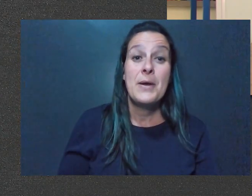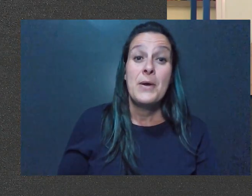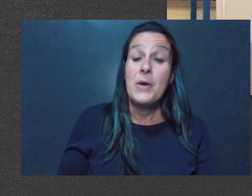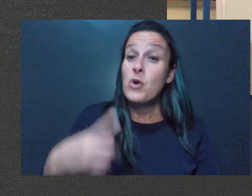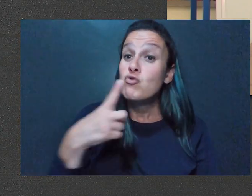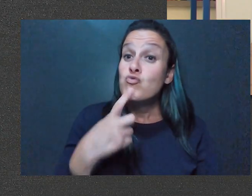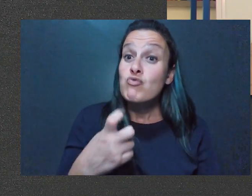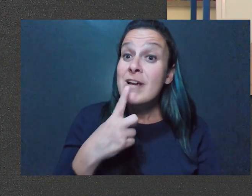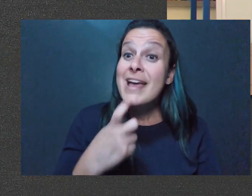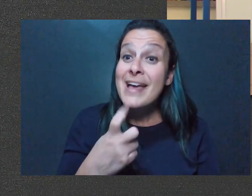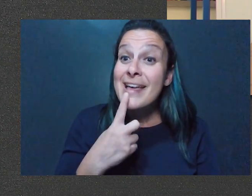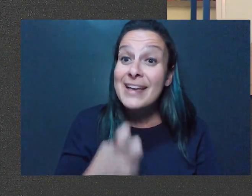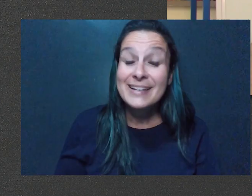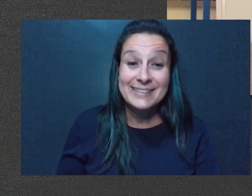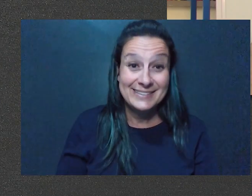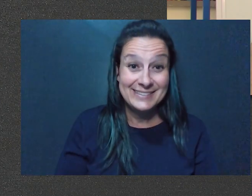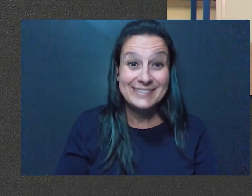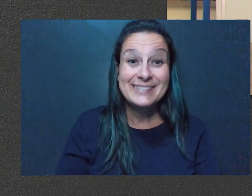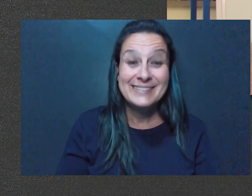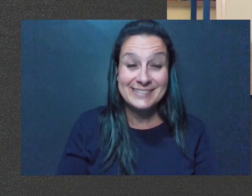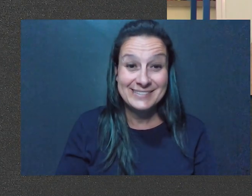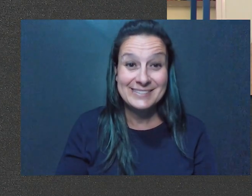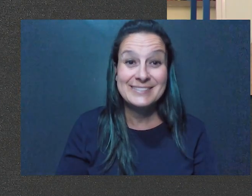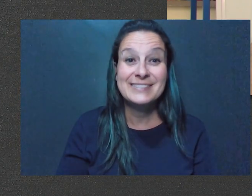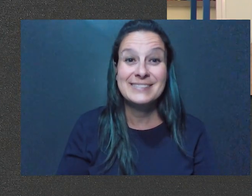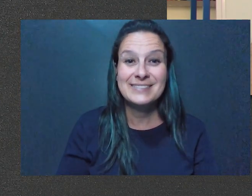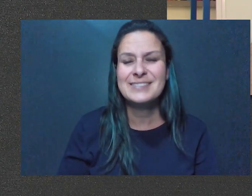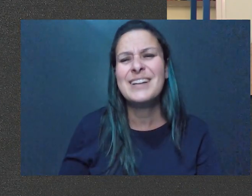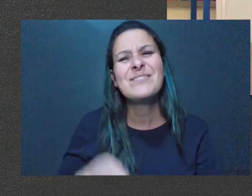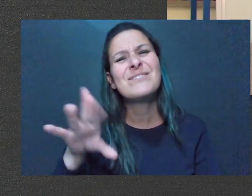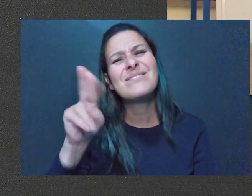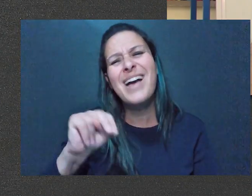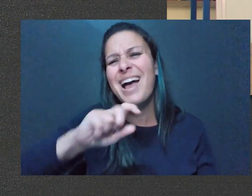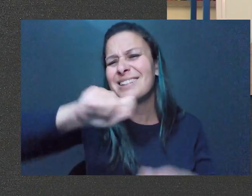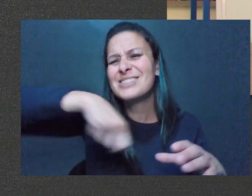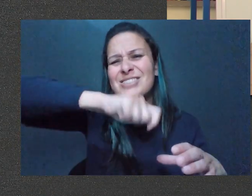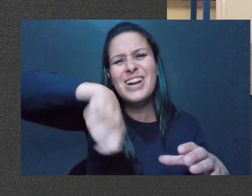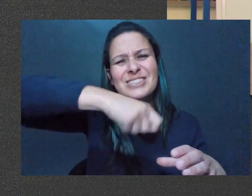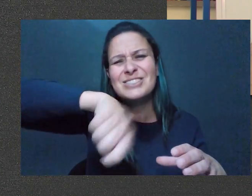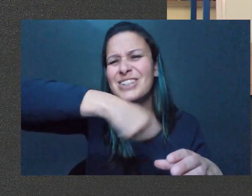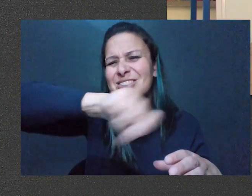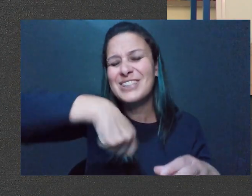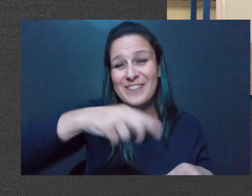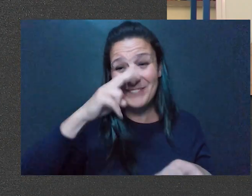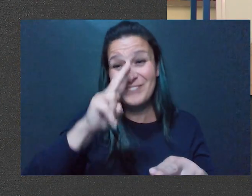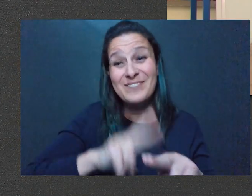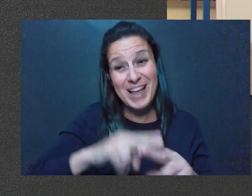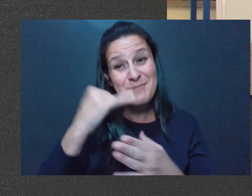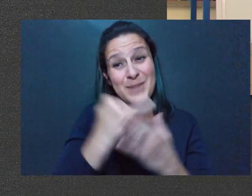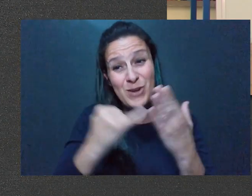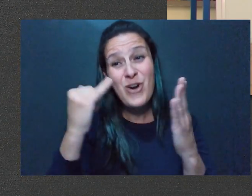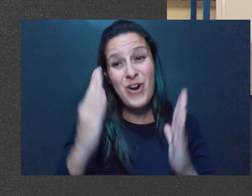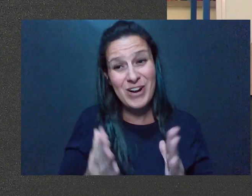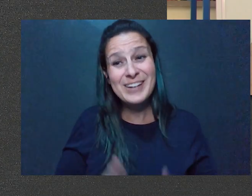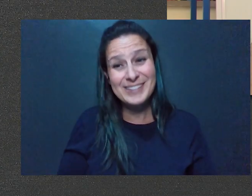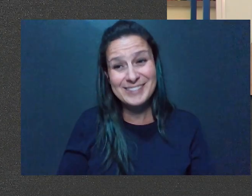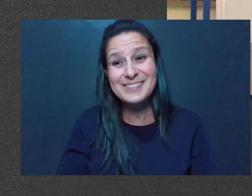and red, and it's fun to stir. It's fun to be an artist and